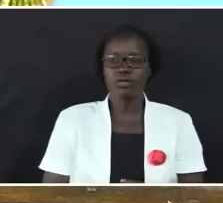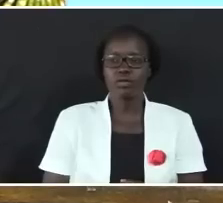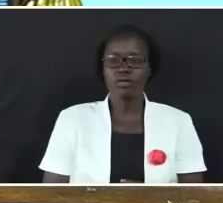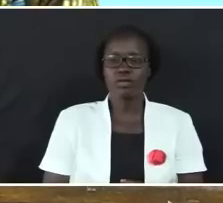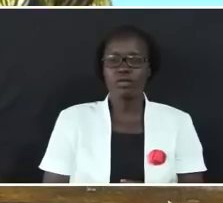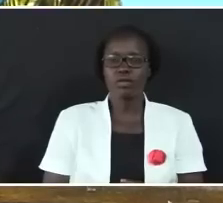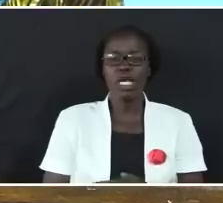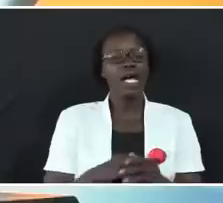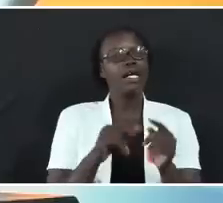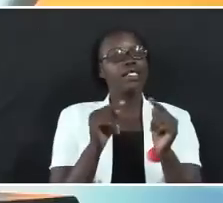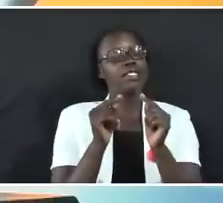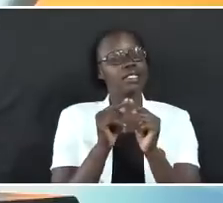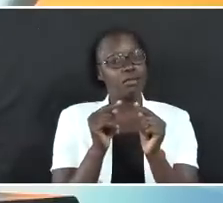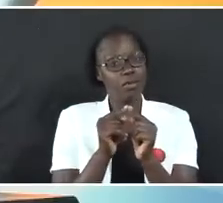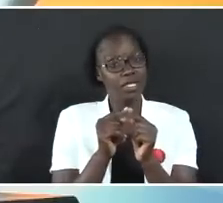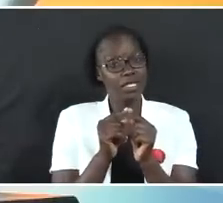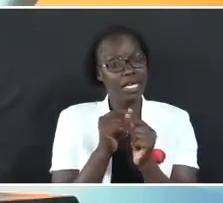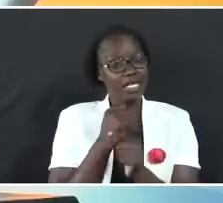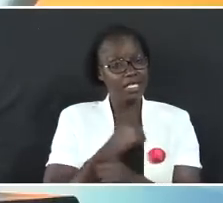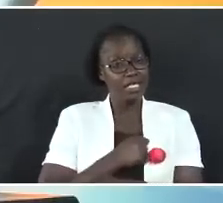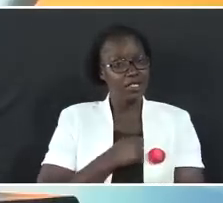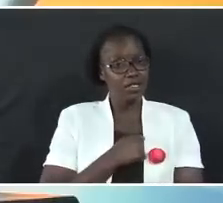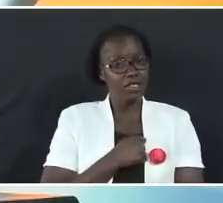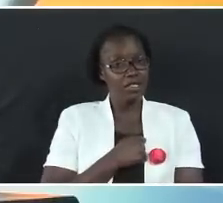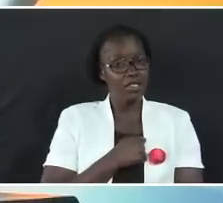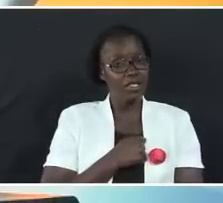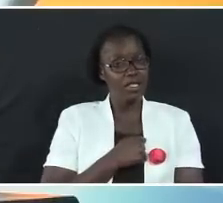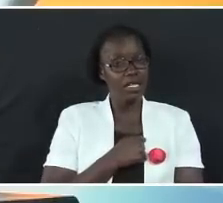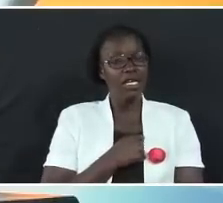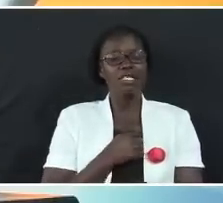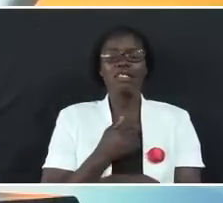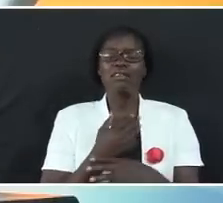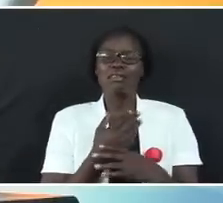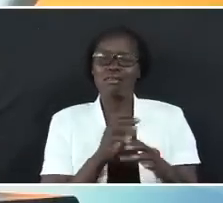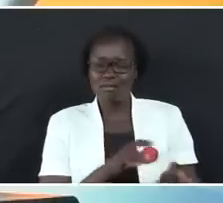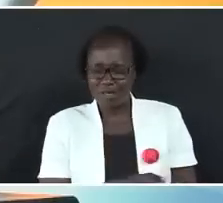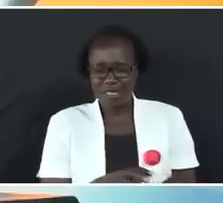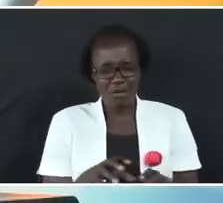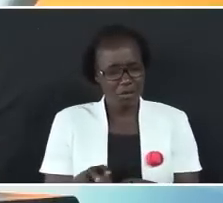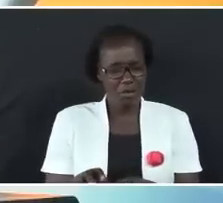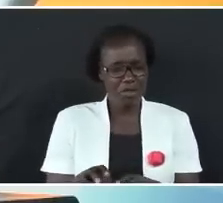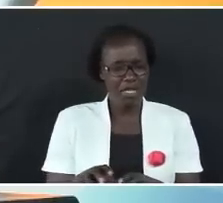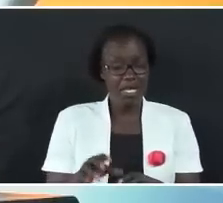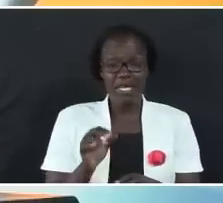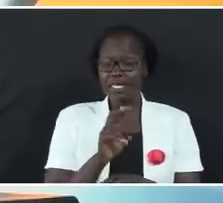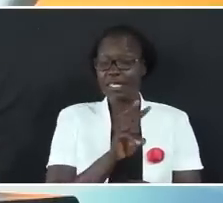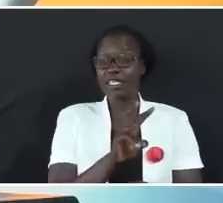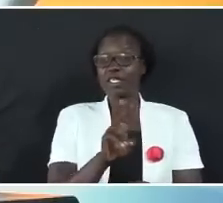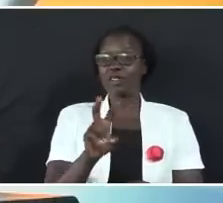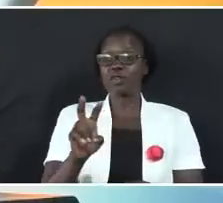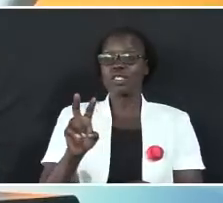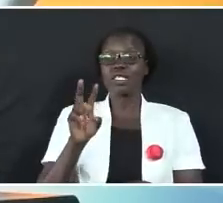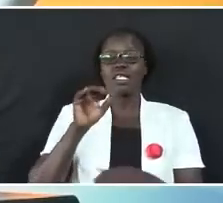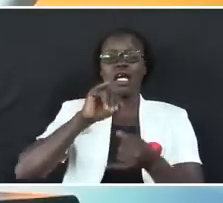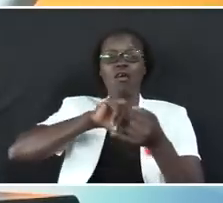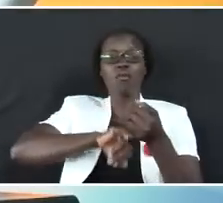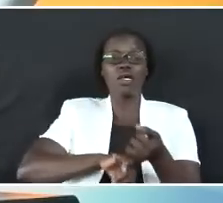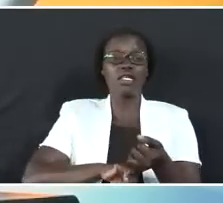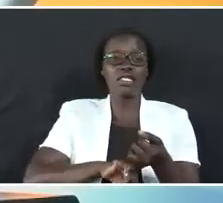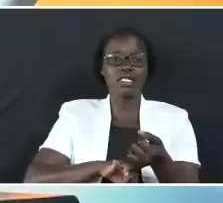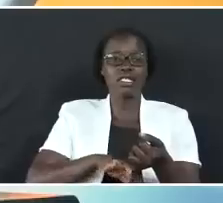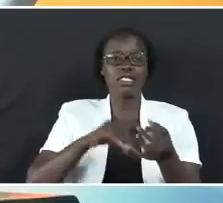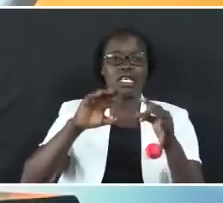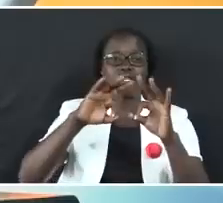The pain, the sorrow, the misery that we see in our marriages